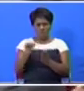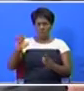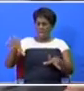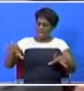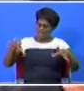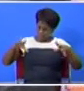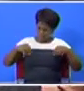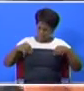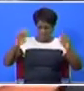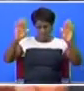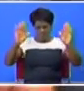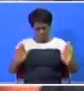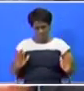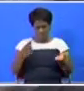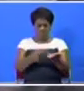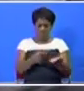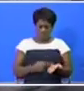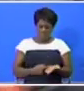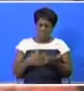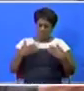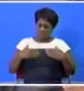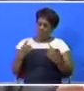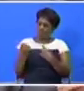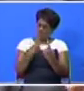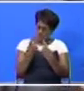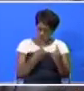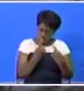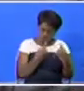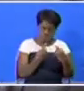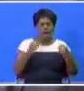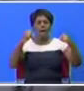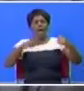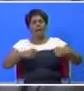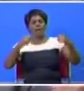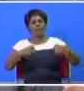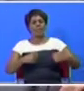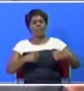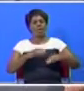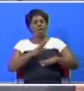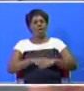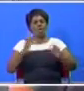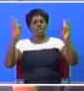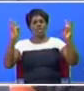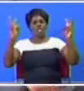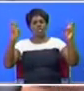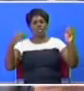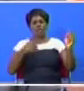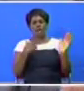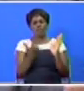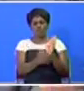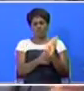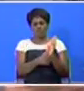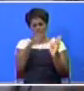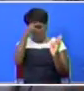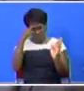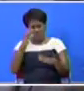the significance of dialogue so that people talk and come to a consensus over matters that may have contention, because that